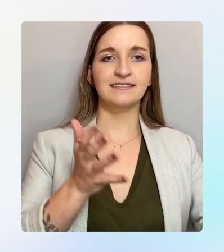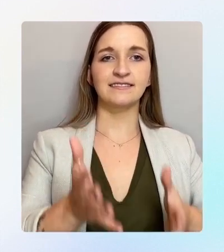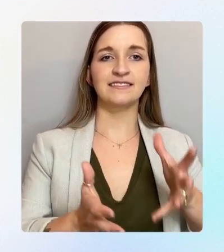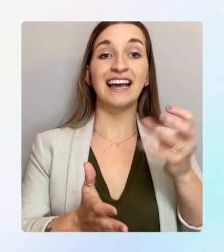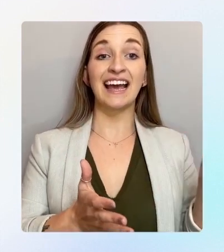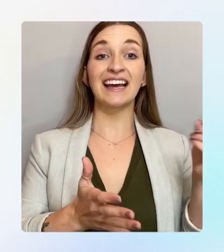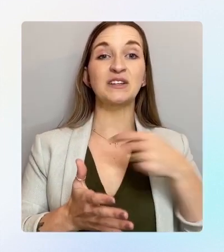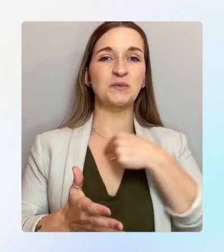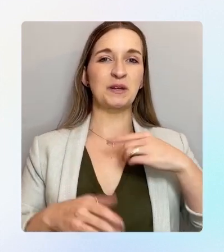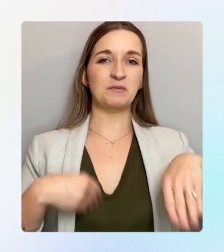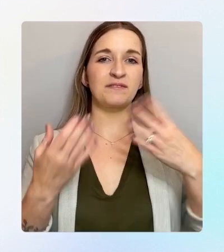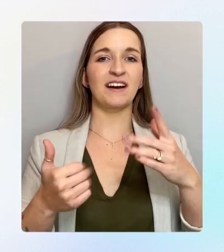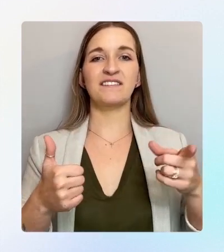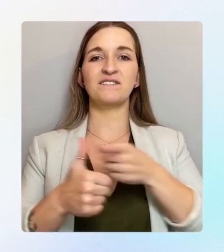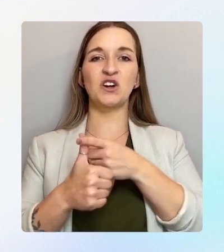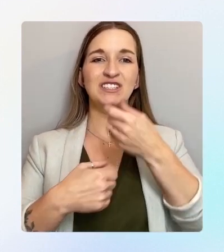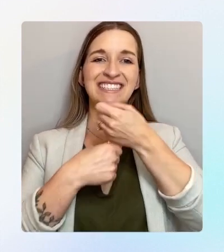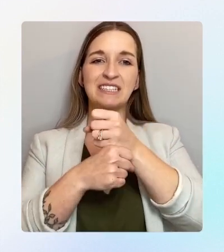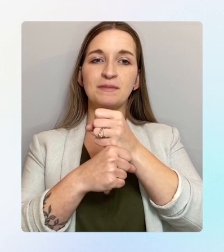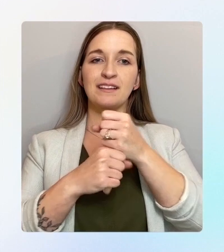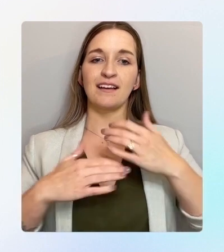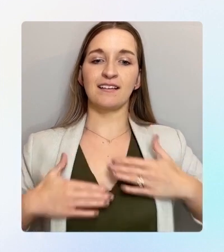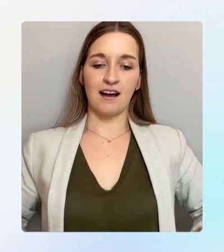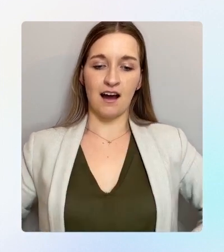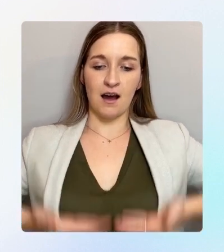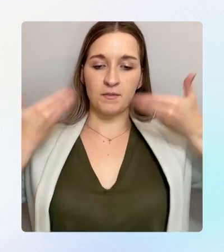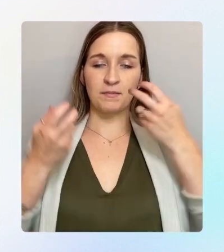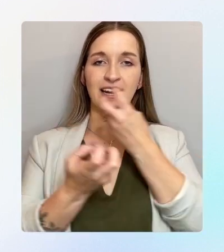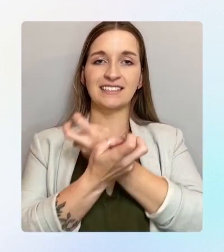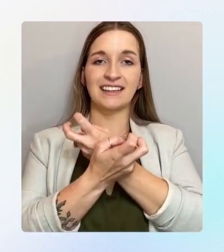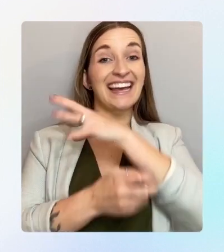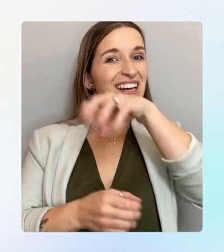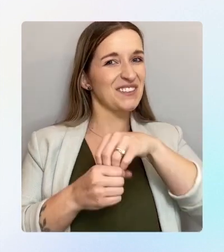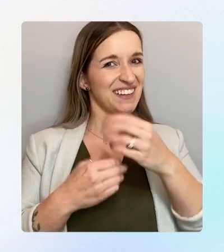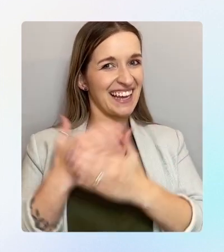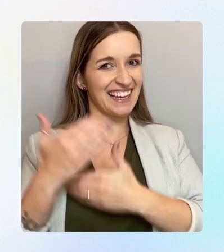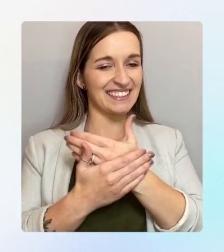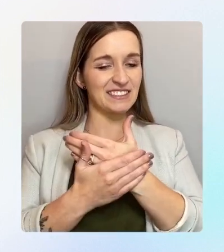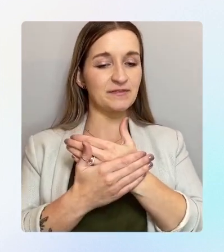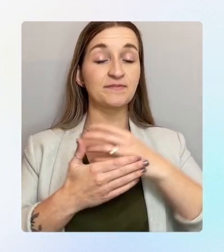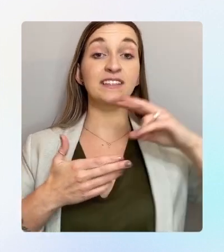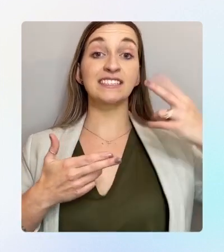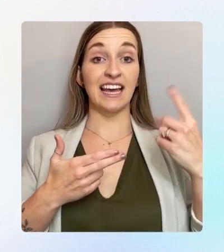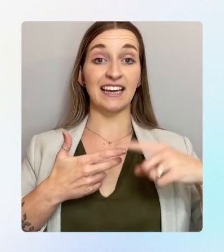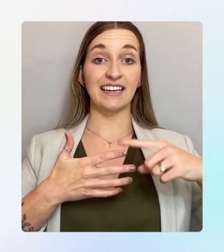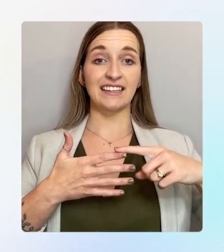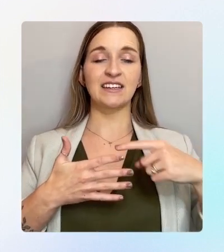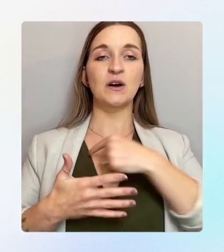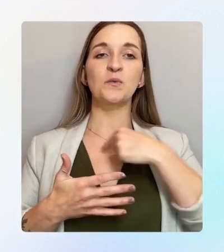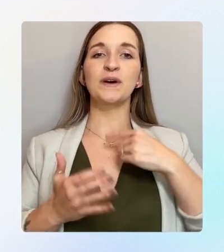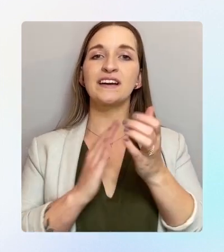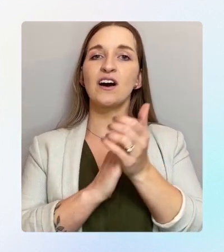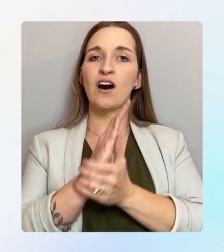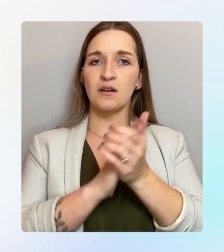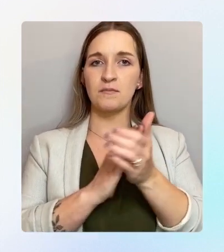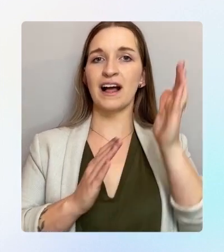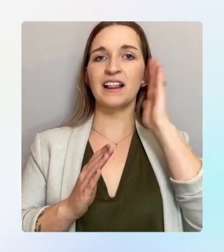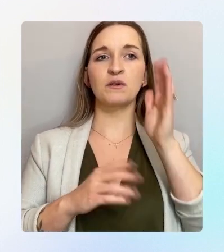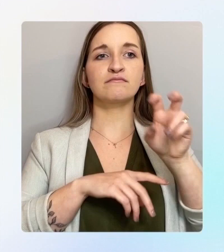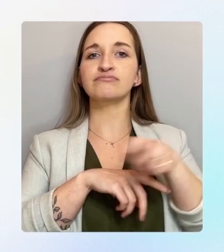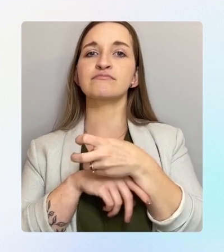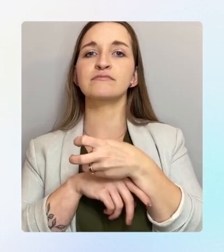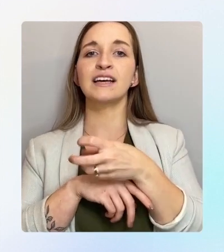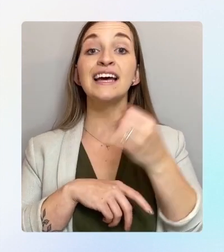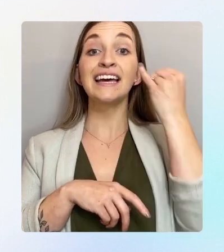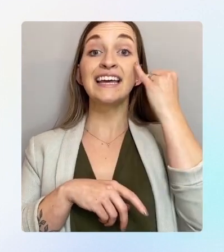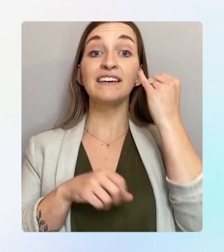skeleton, including hands, in both these cases. Second, we also automatically take care of cases when user